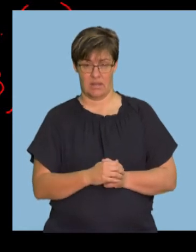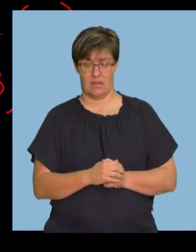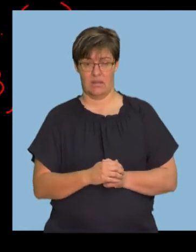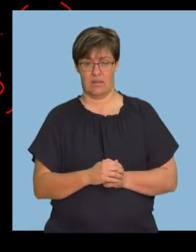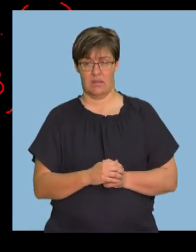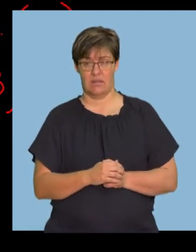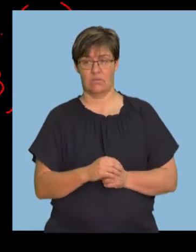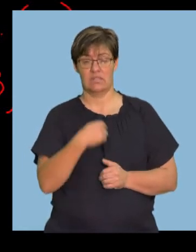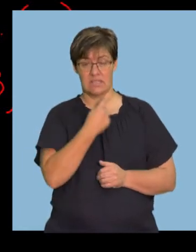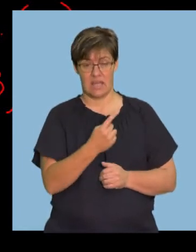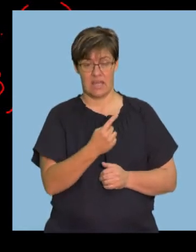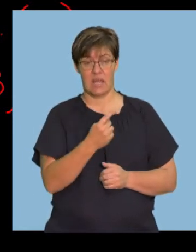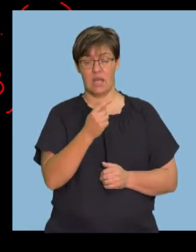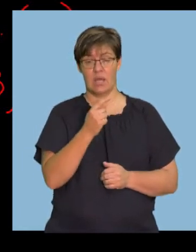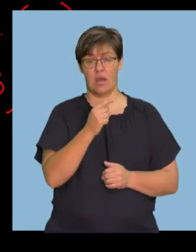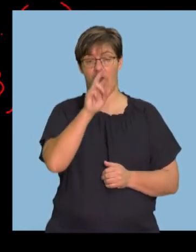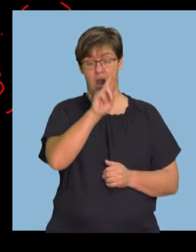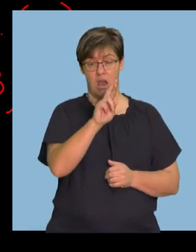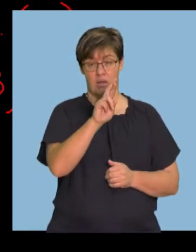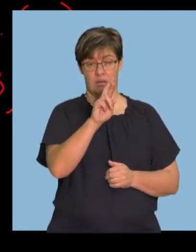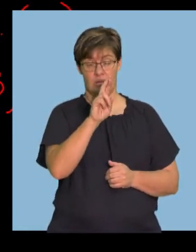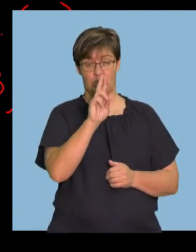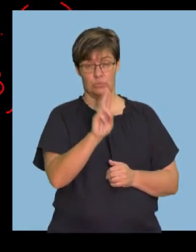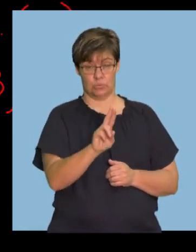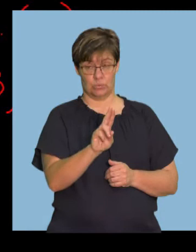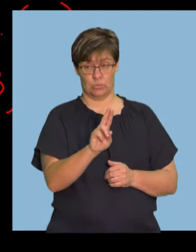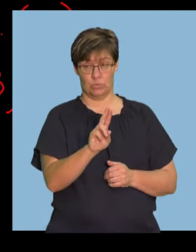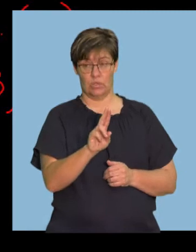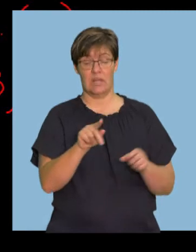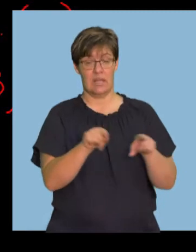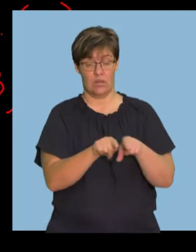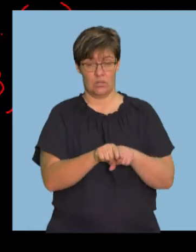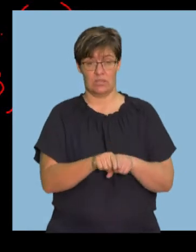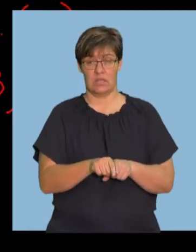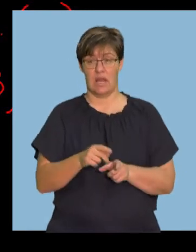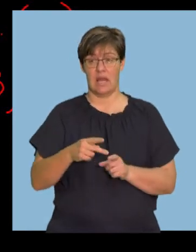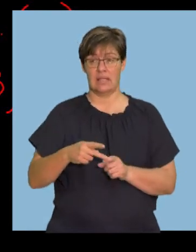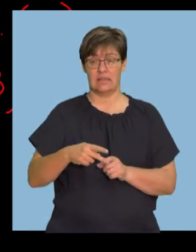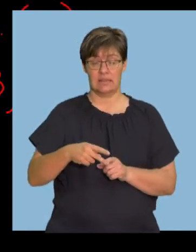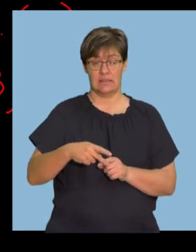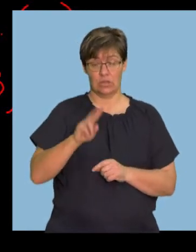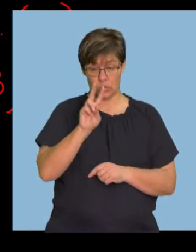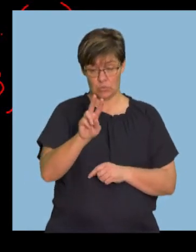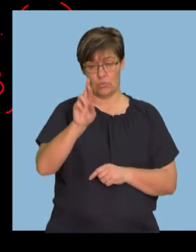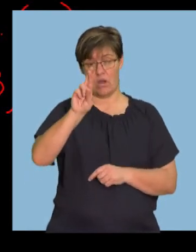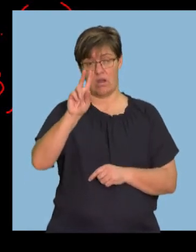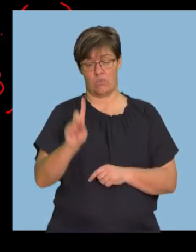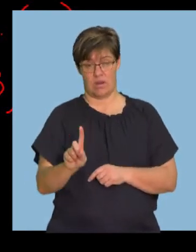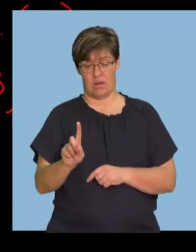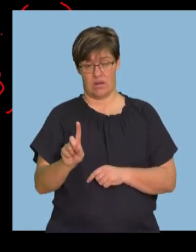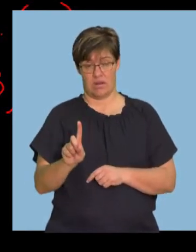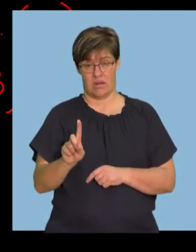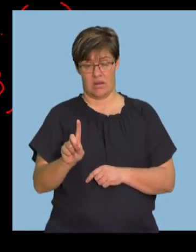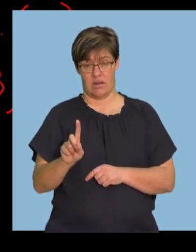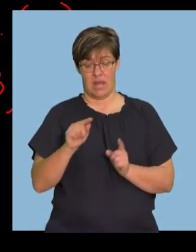2P1. The condition is that we said P2, okay, R2 is equals to double R1.